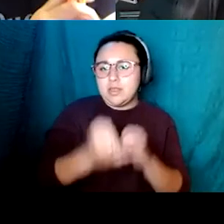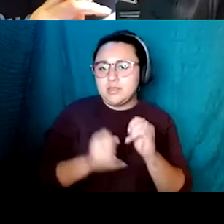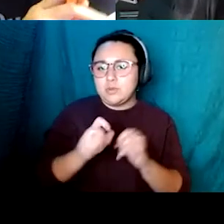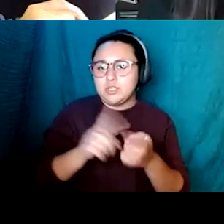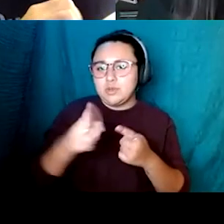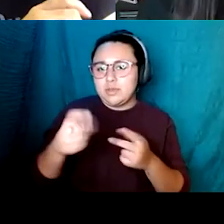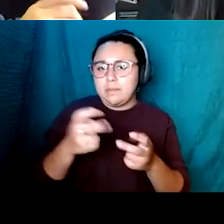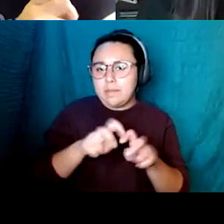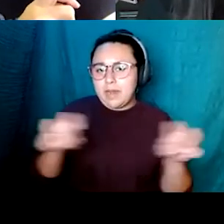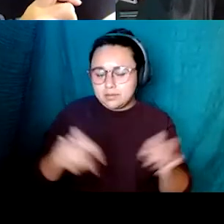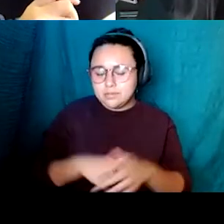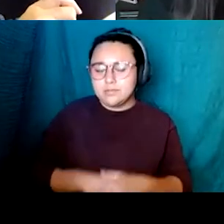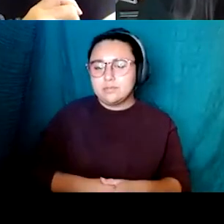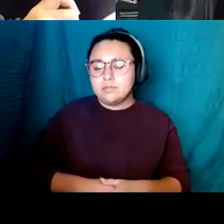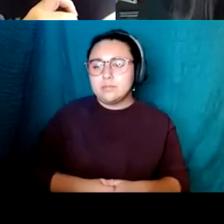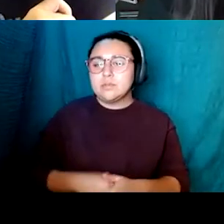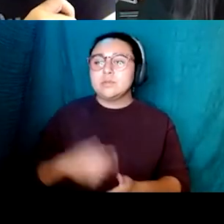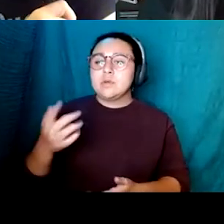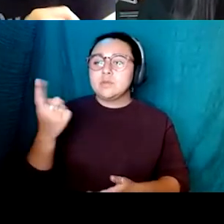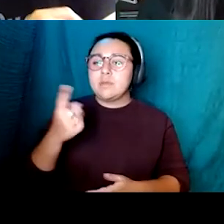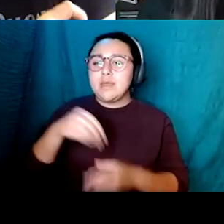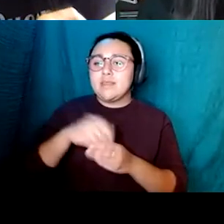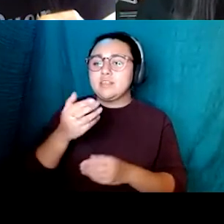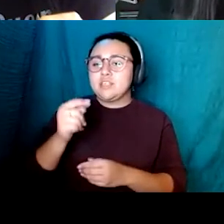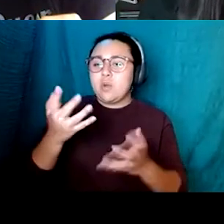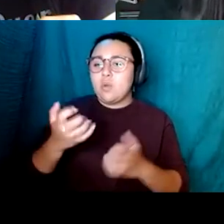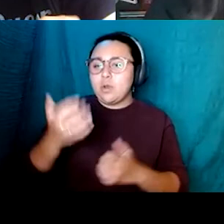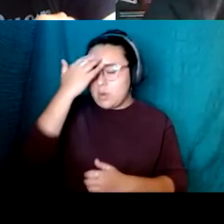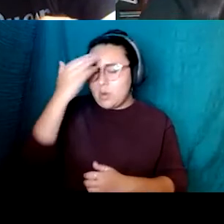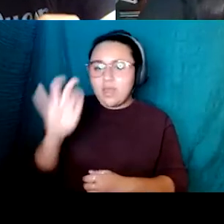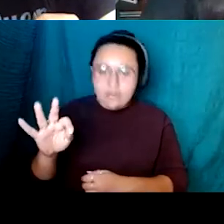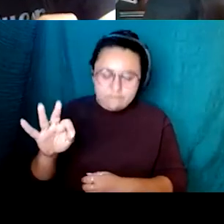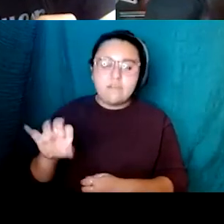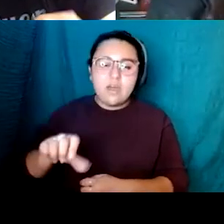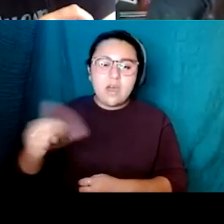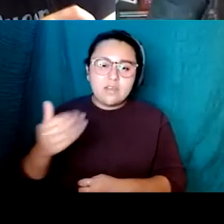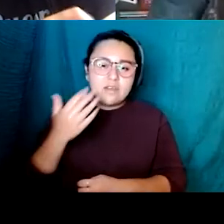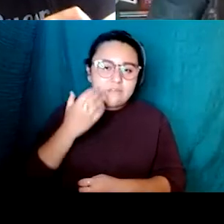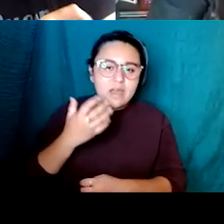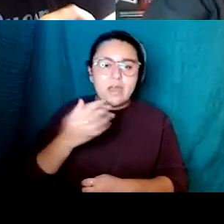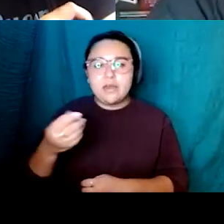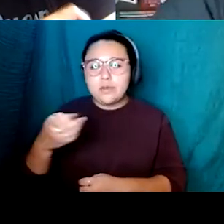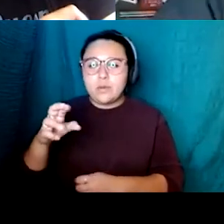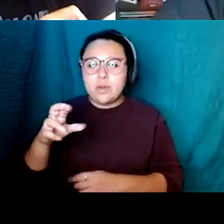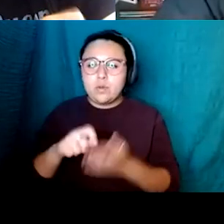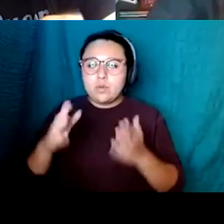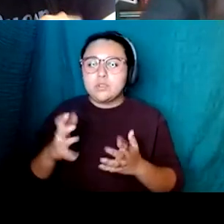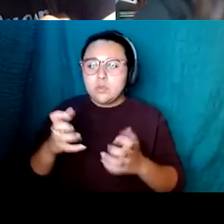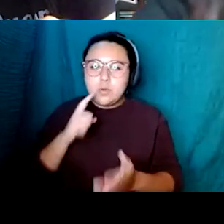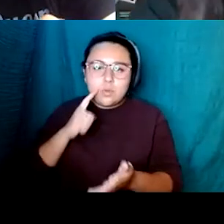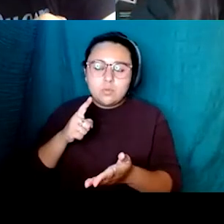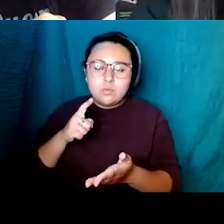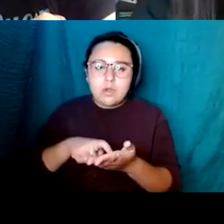So so someone in the chat wanted to know if there are other fat and queer writers that you want to